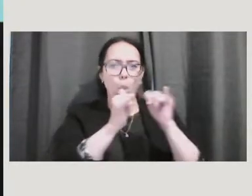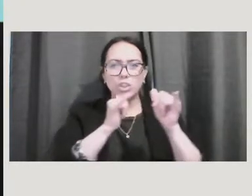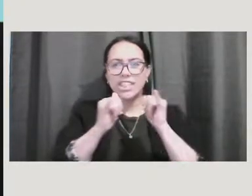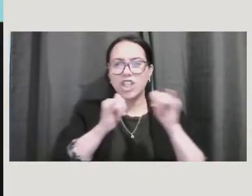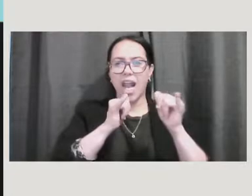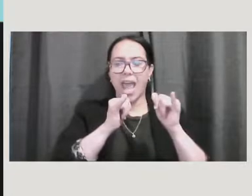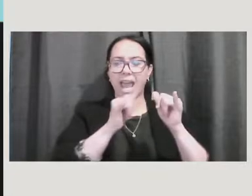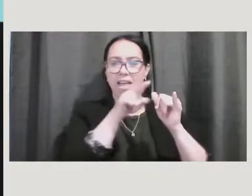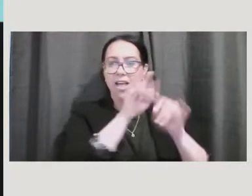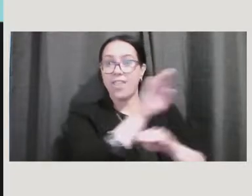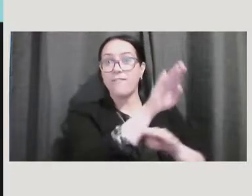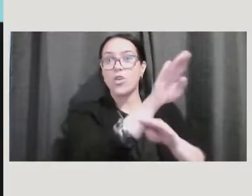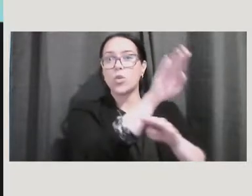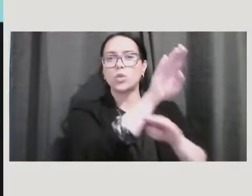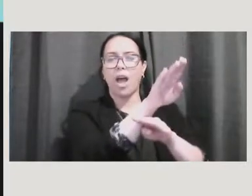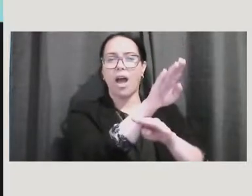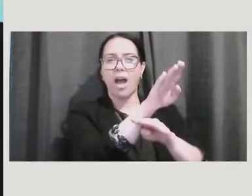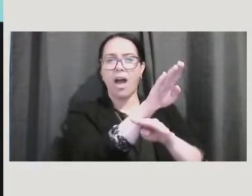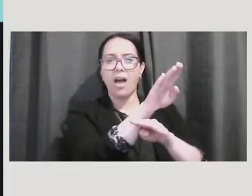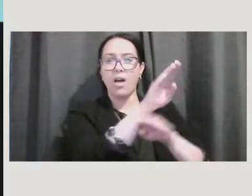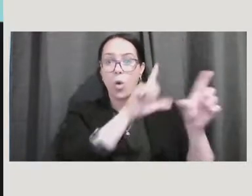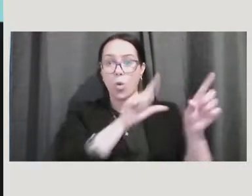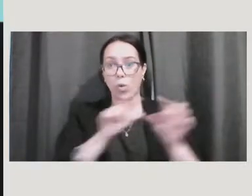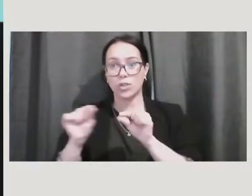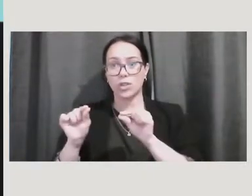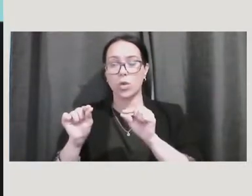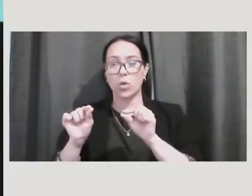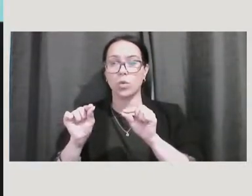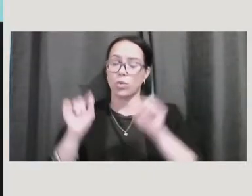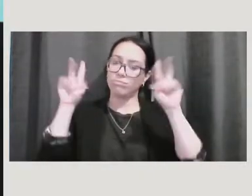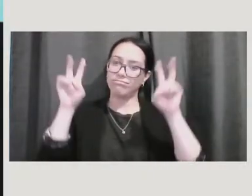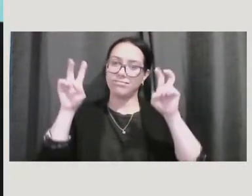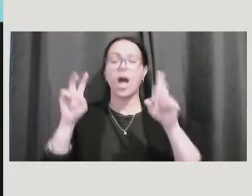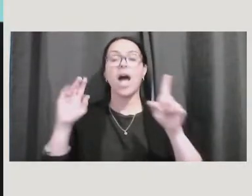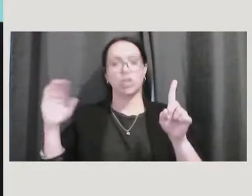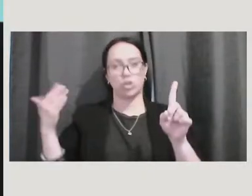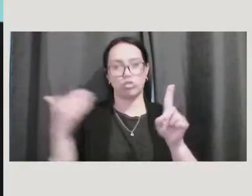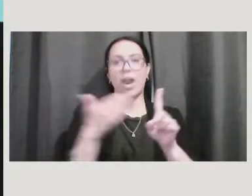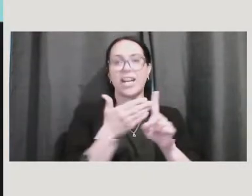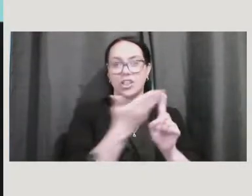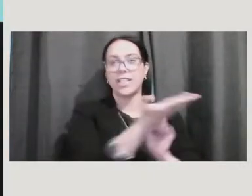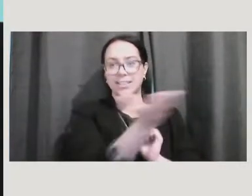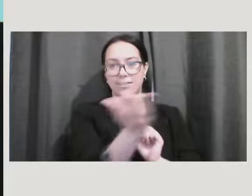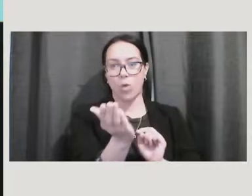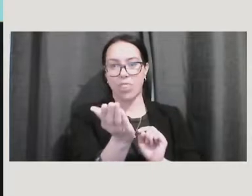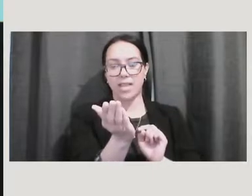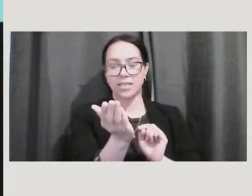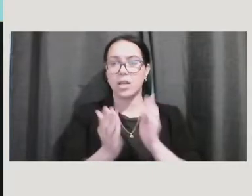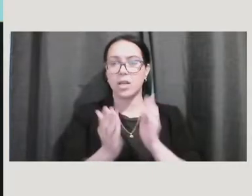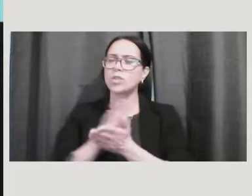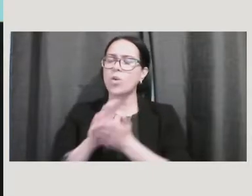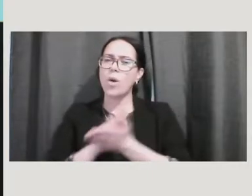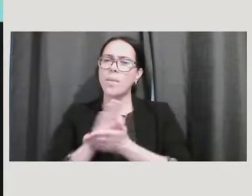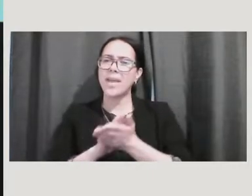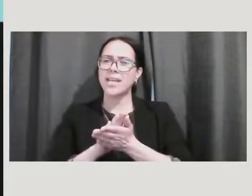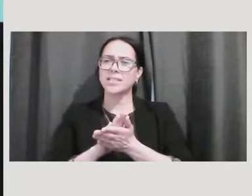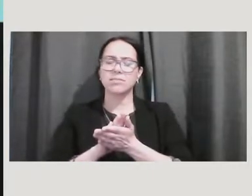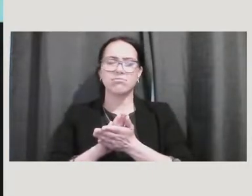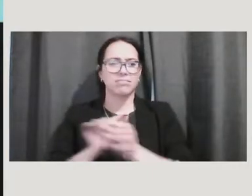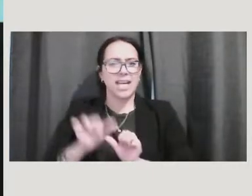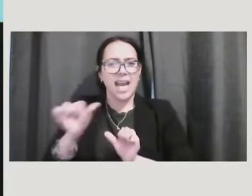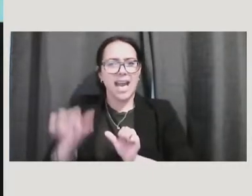ways that we do that is we do these things called strategies but all that really means is what do we want to do